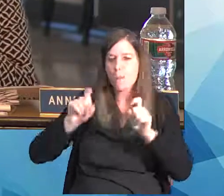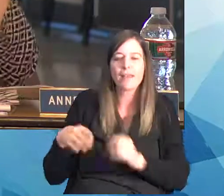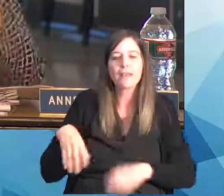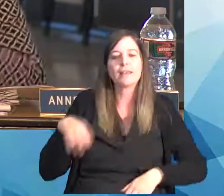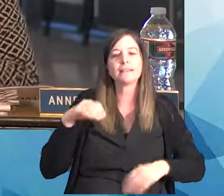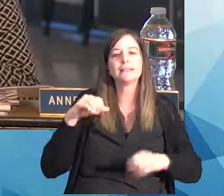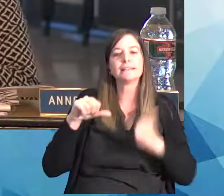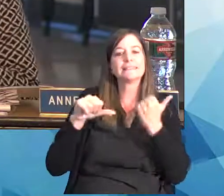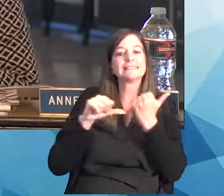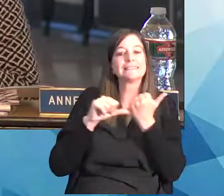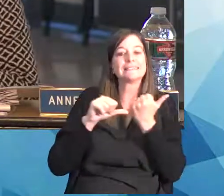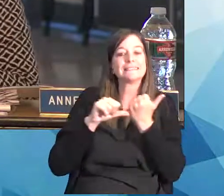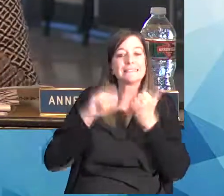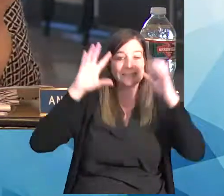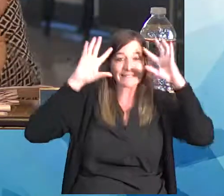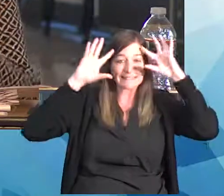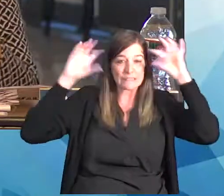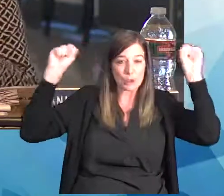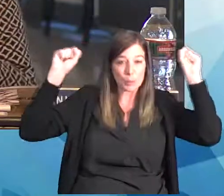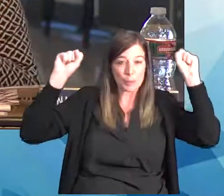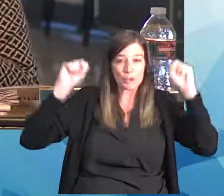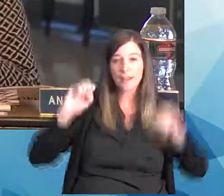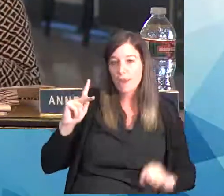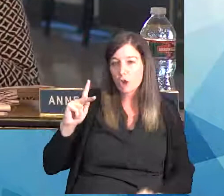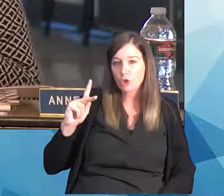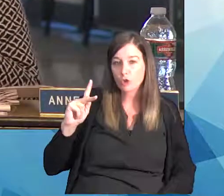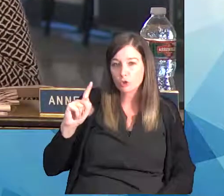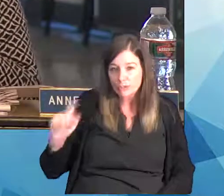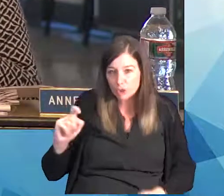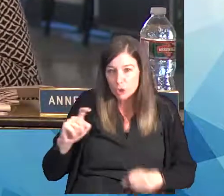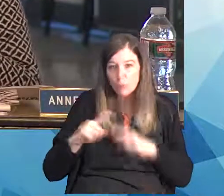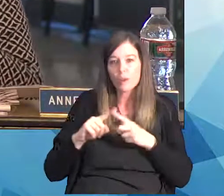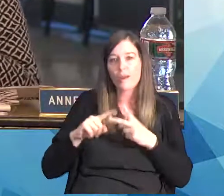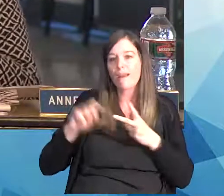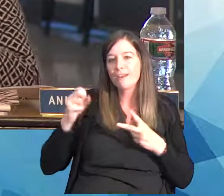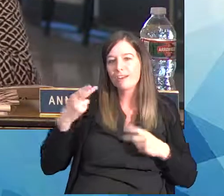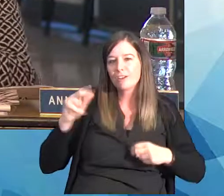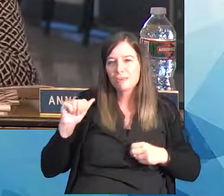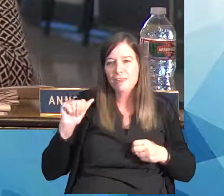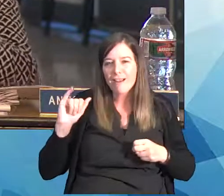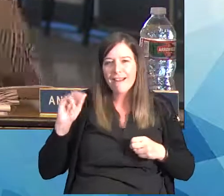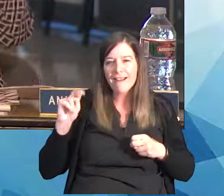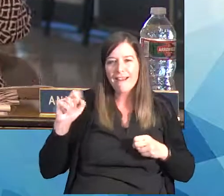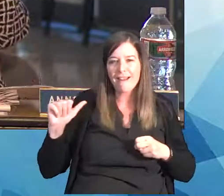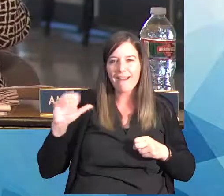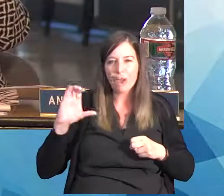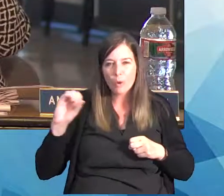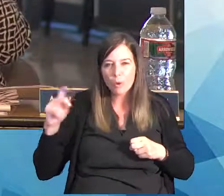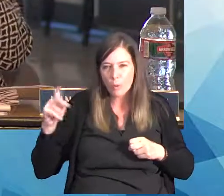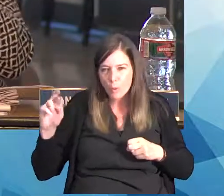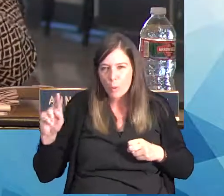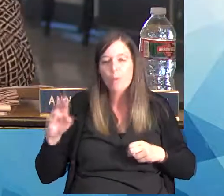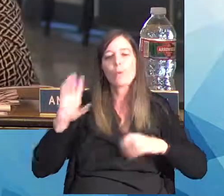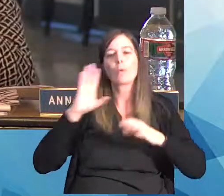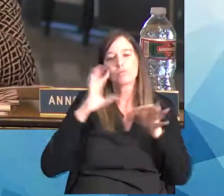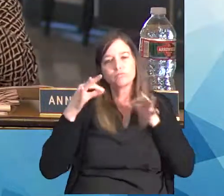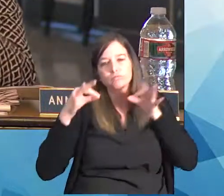Governor Dutton, from other staff here. You will hear that our work tie